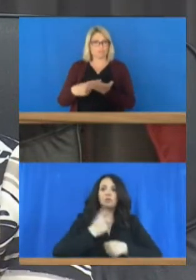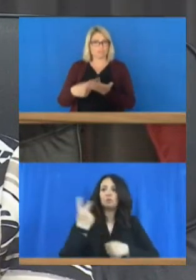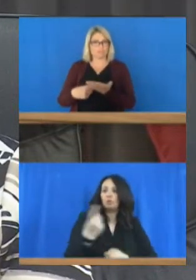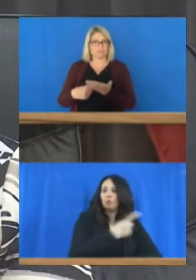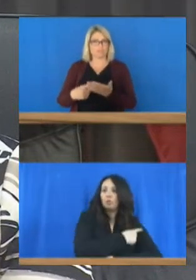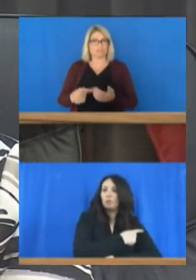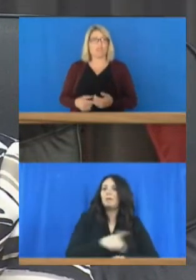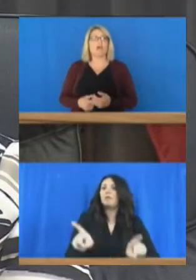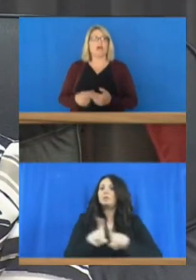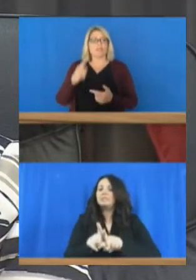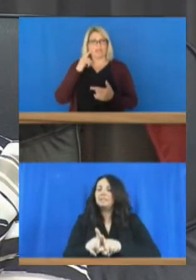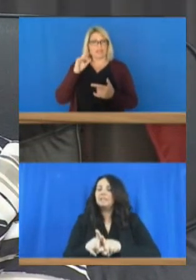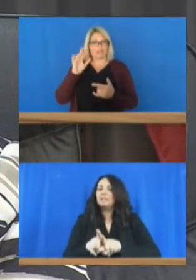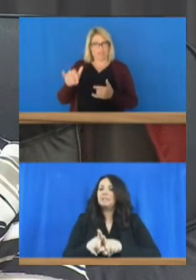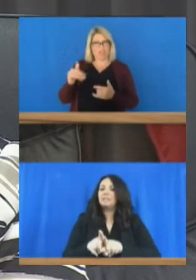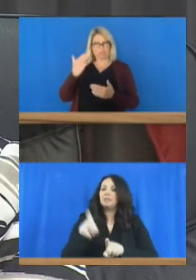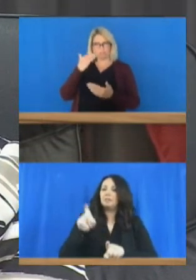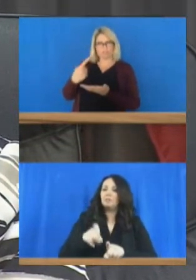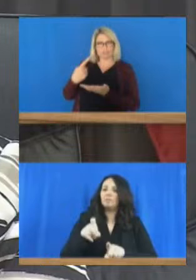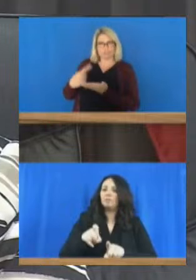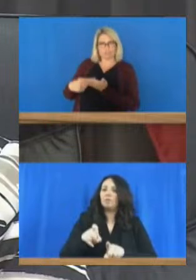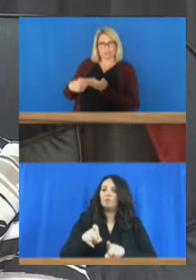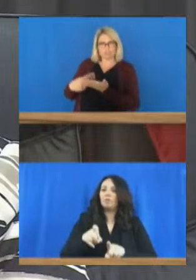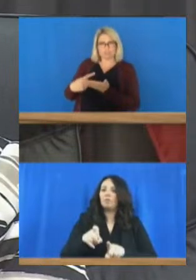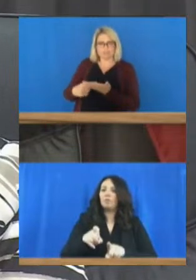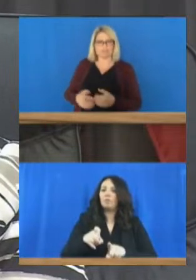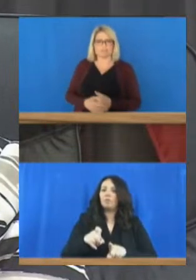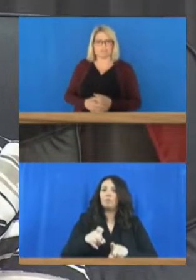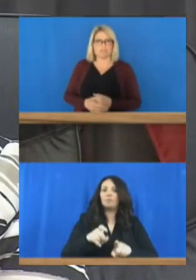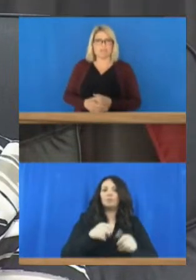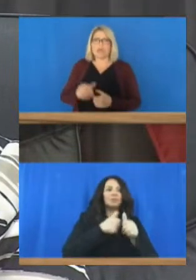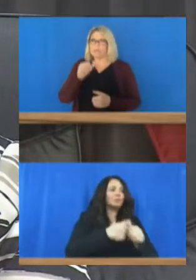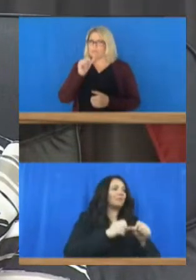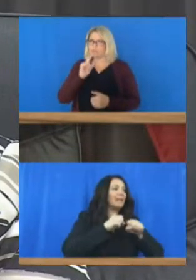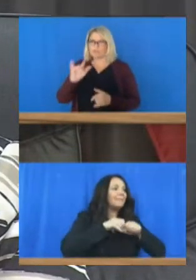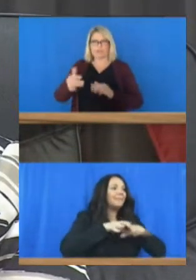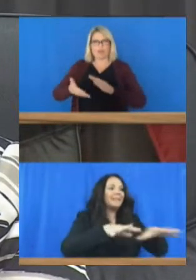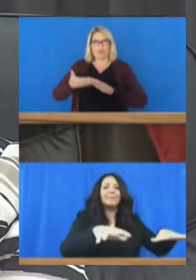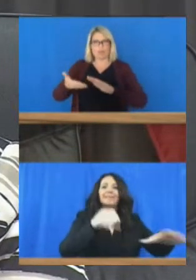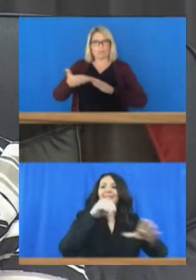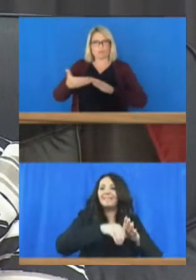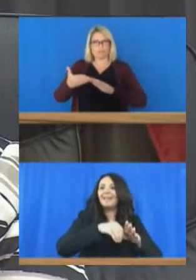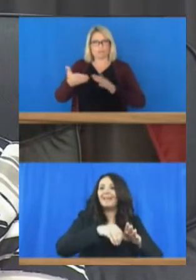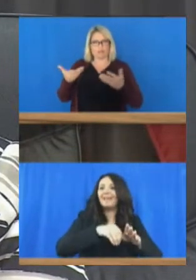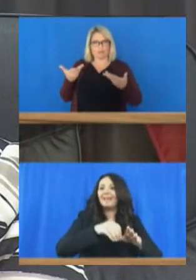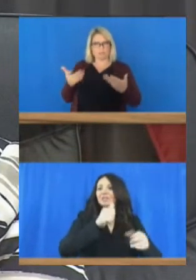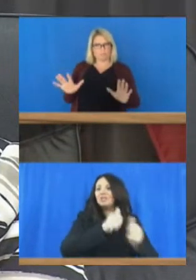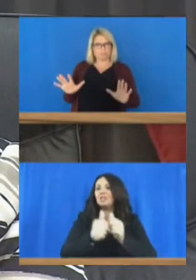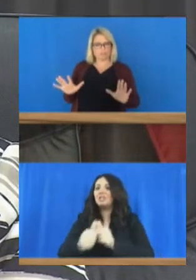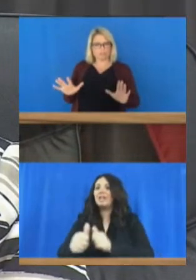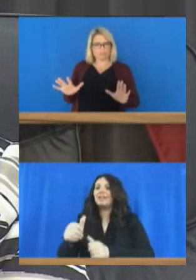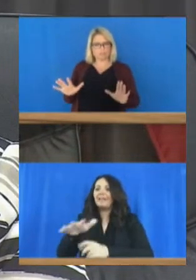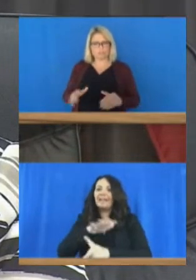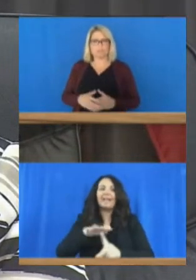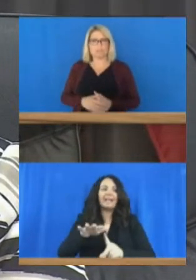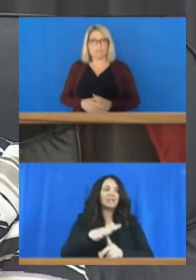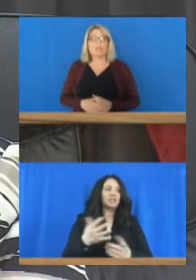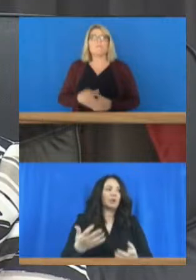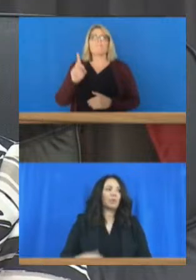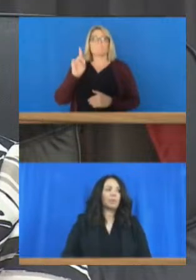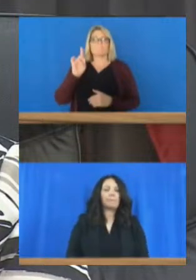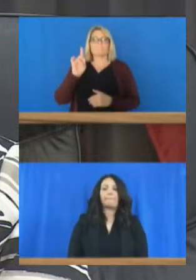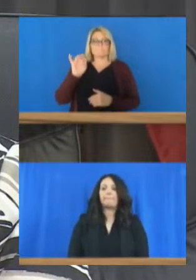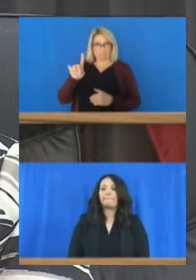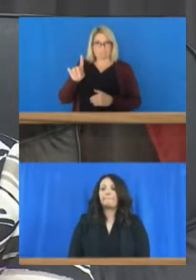that. Sorry. With respect to the risks, obviously any traveler coming across any border into New Brunswick, whether it's international